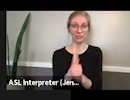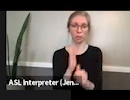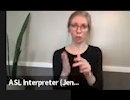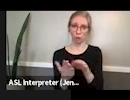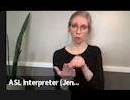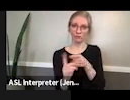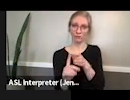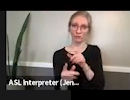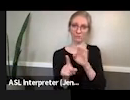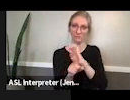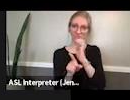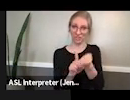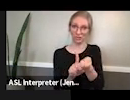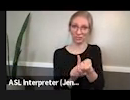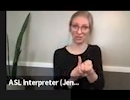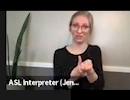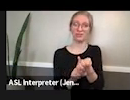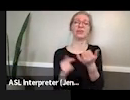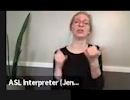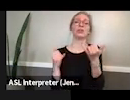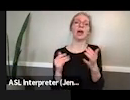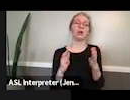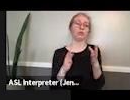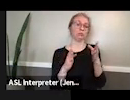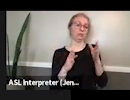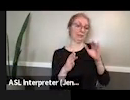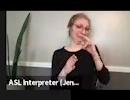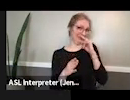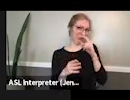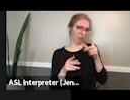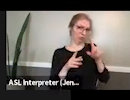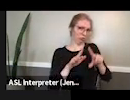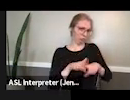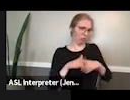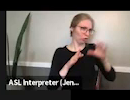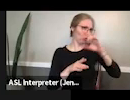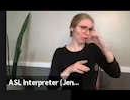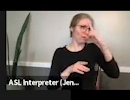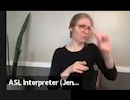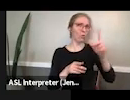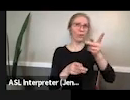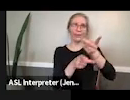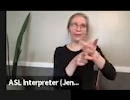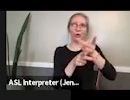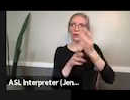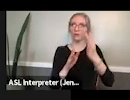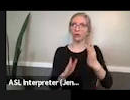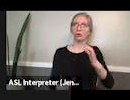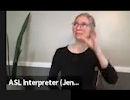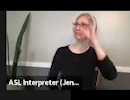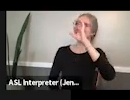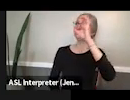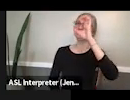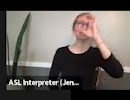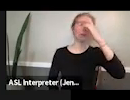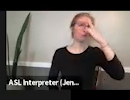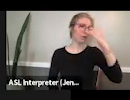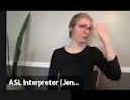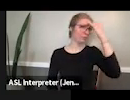age, kids start to look for a caregiver in a group. Babies will start to look for that familiar